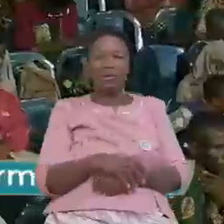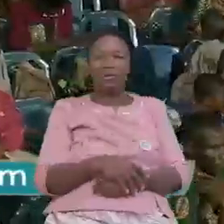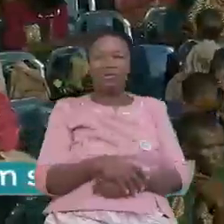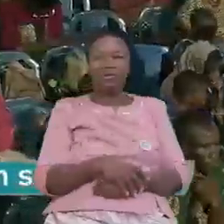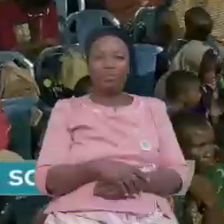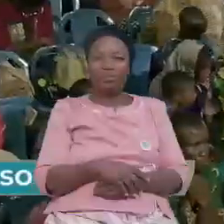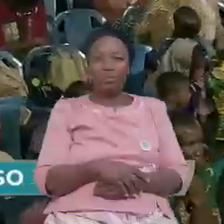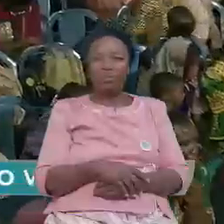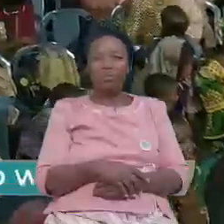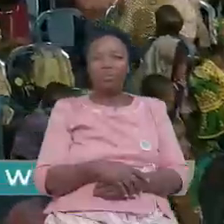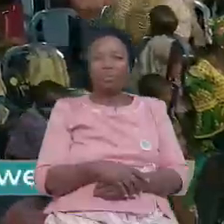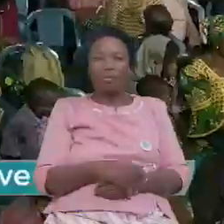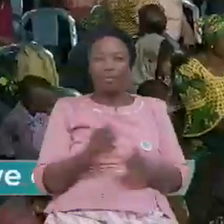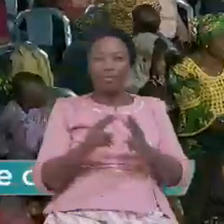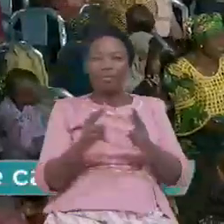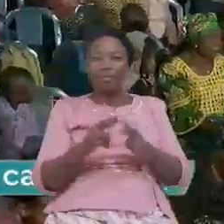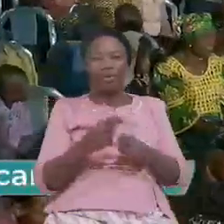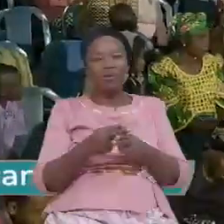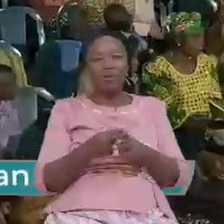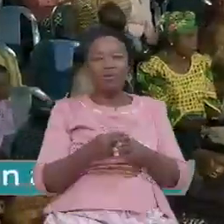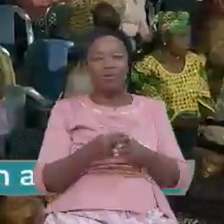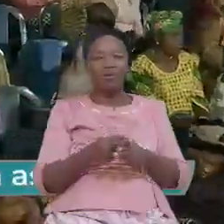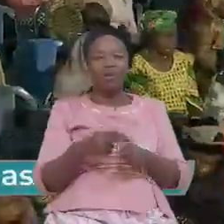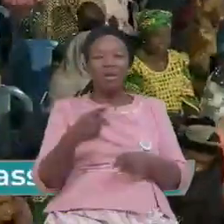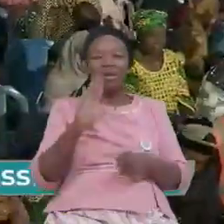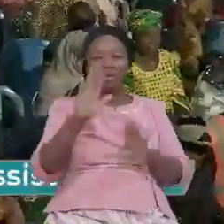Very soon, your miracle is near.